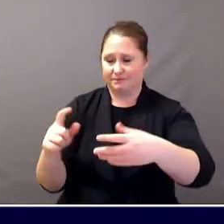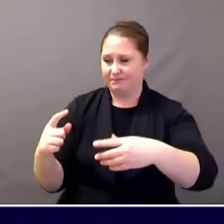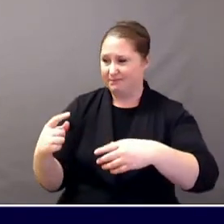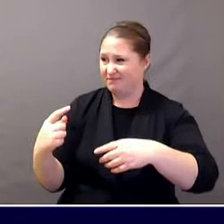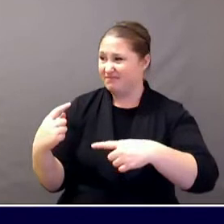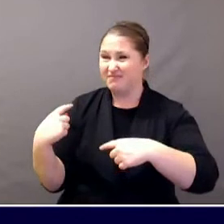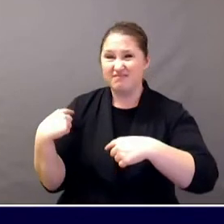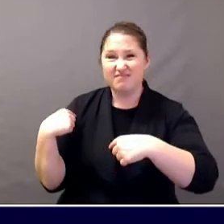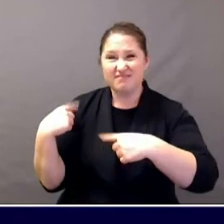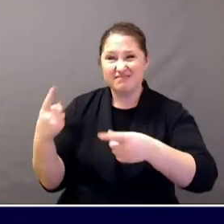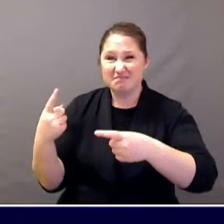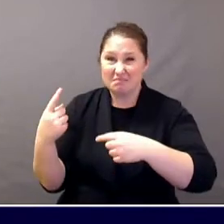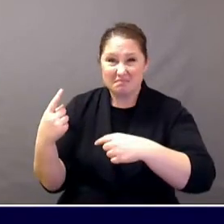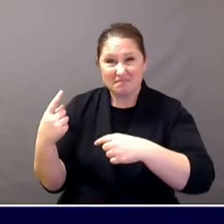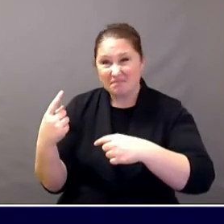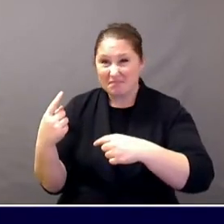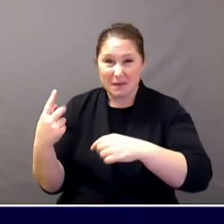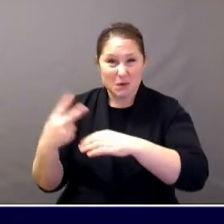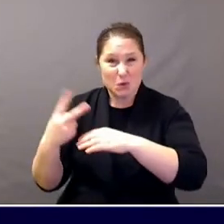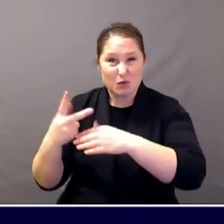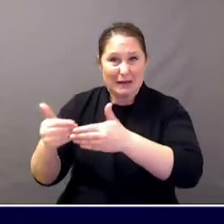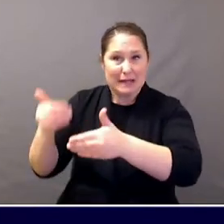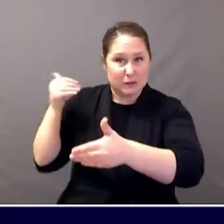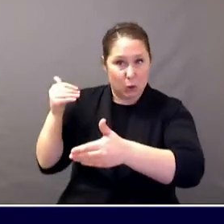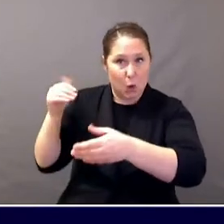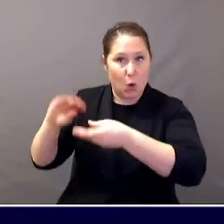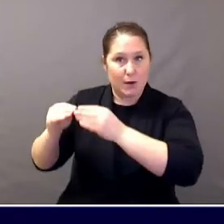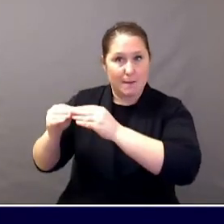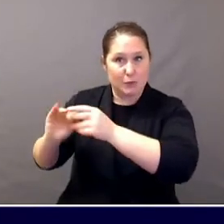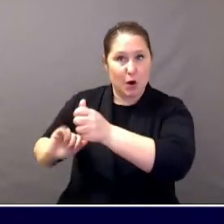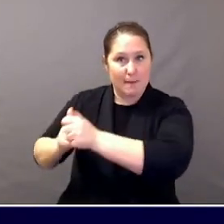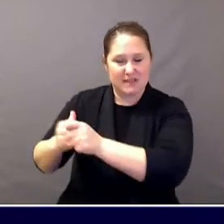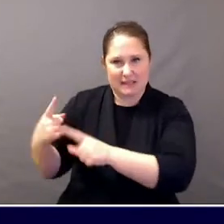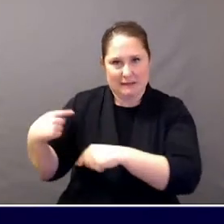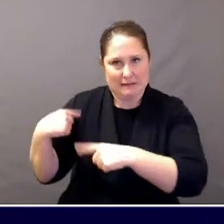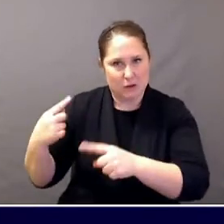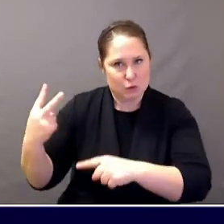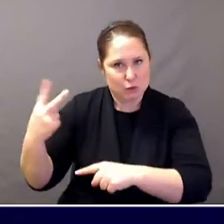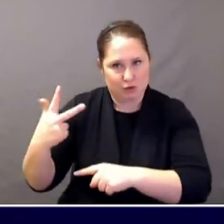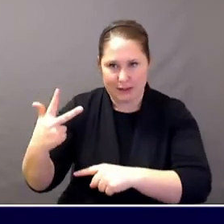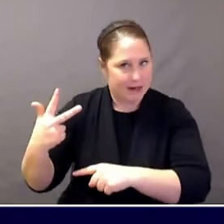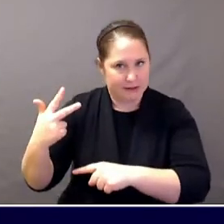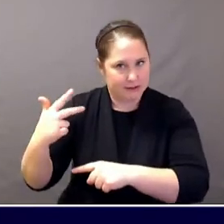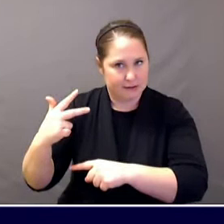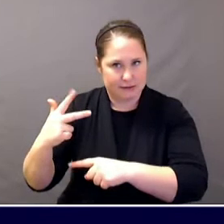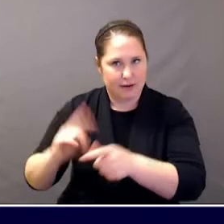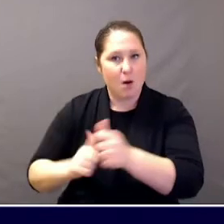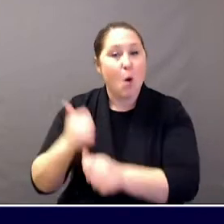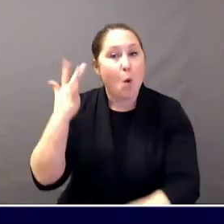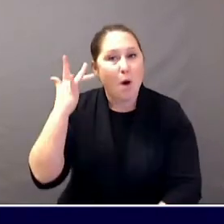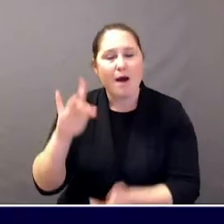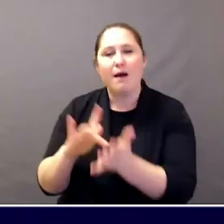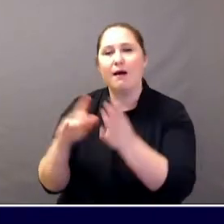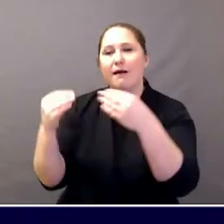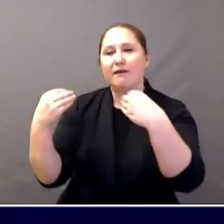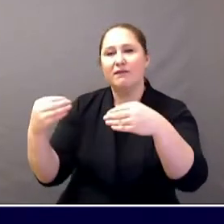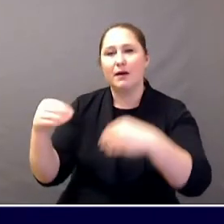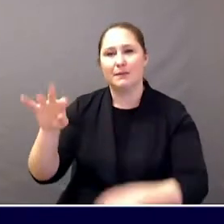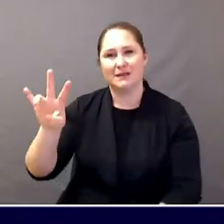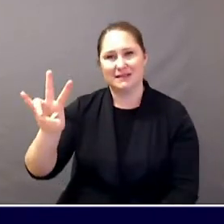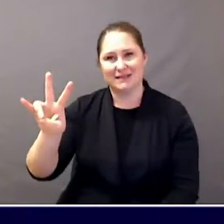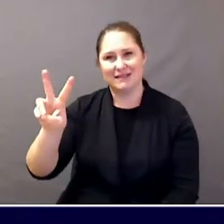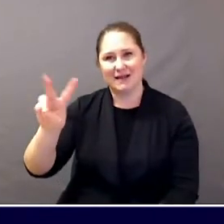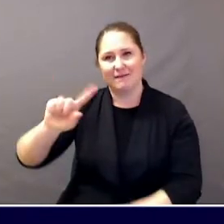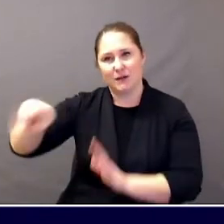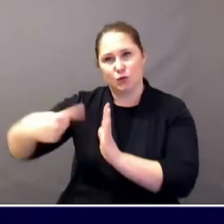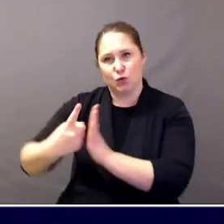up to 72 hours behind. And that is because the pharmacies themselves have 72 hours to report their latest